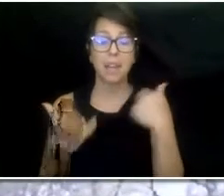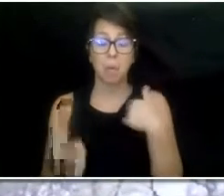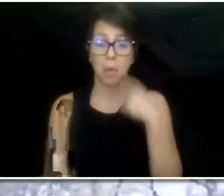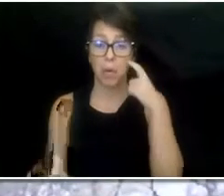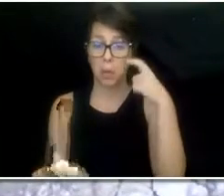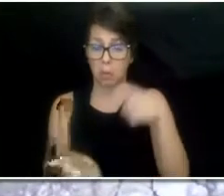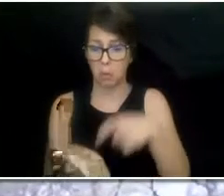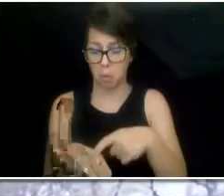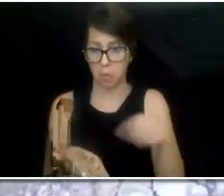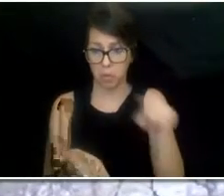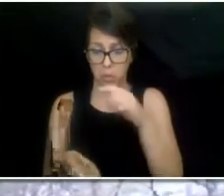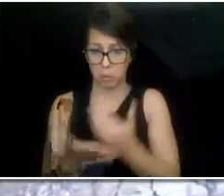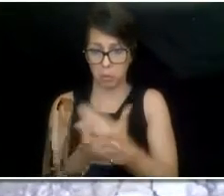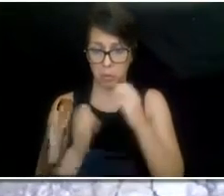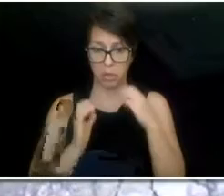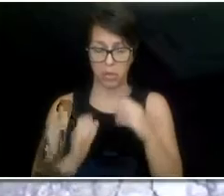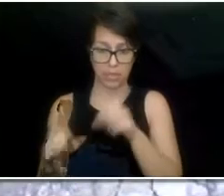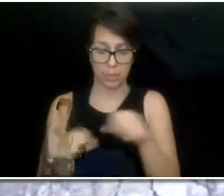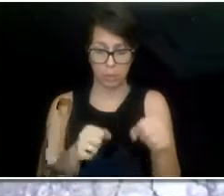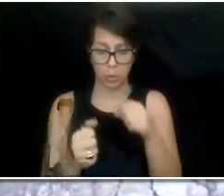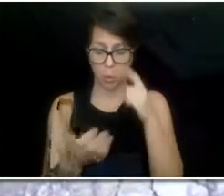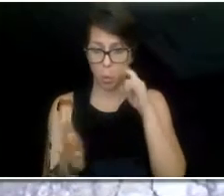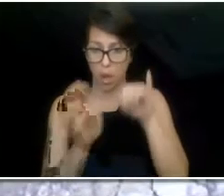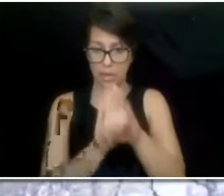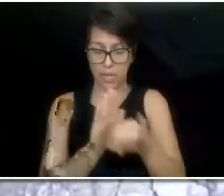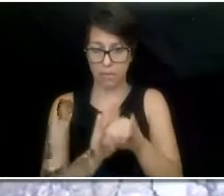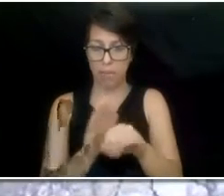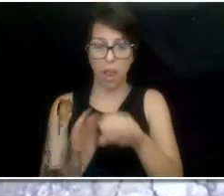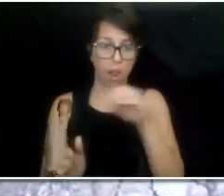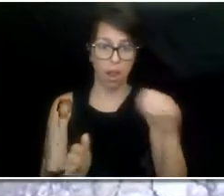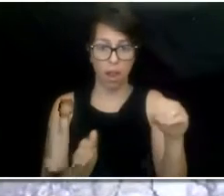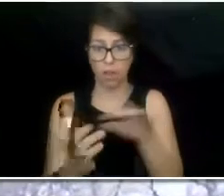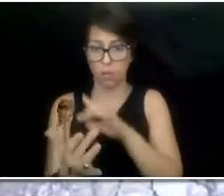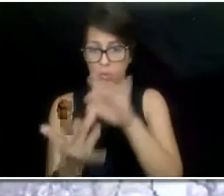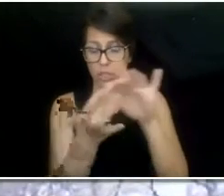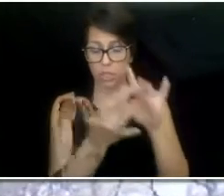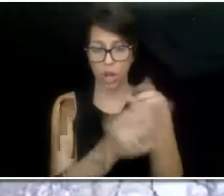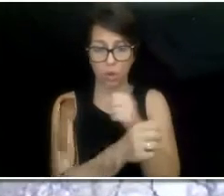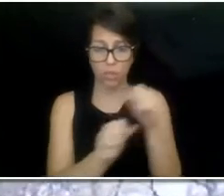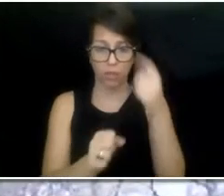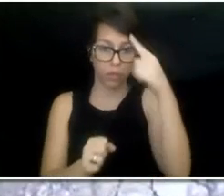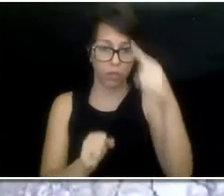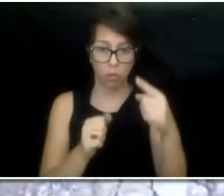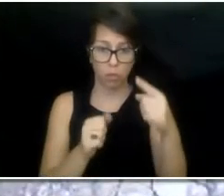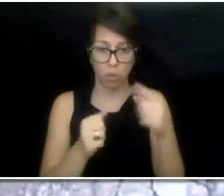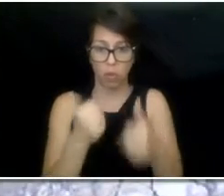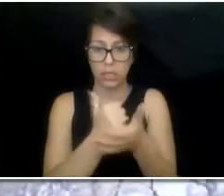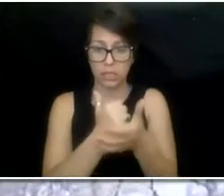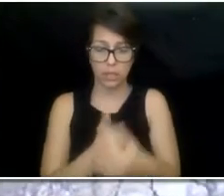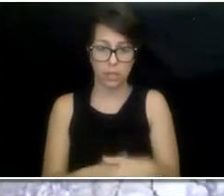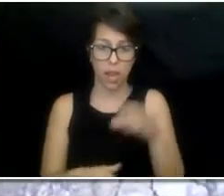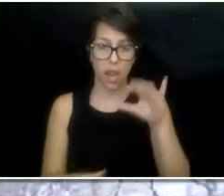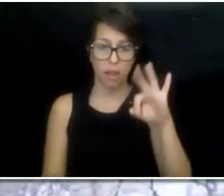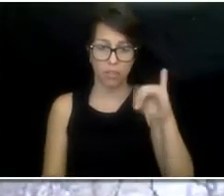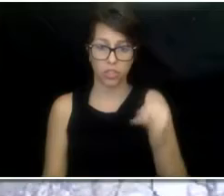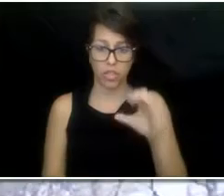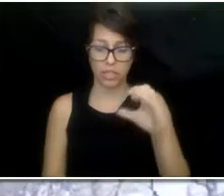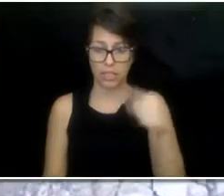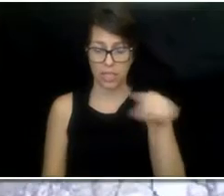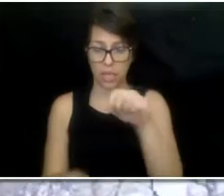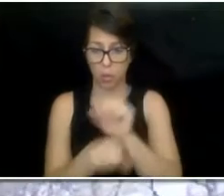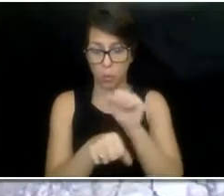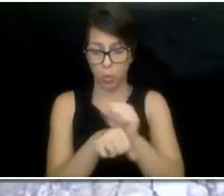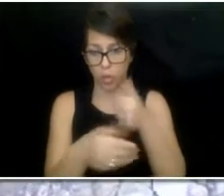closely with us to ensure that all fjc services are provided remotely while it is more challenged alling to provide